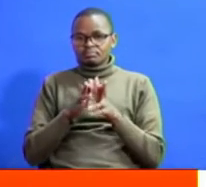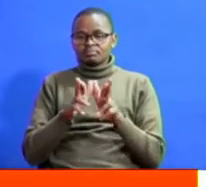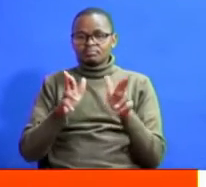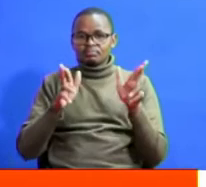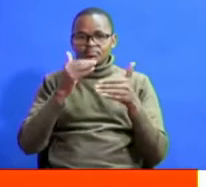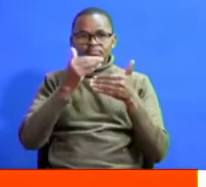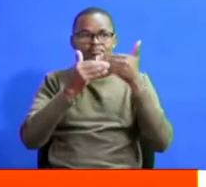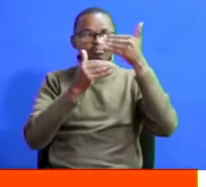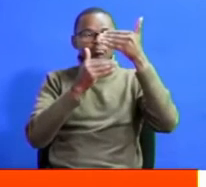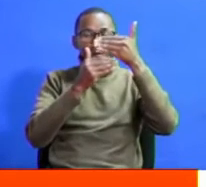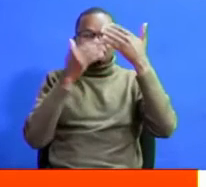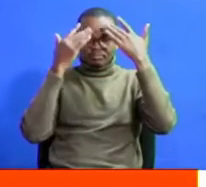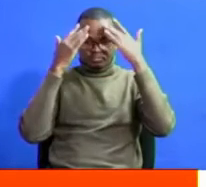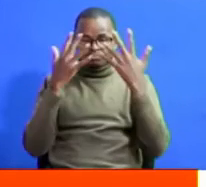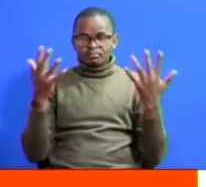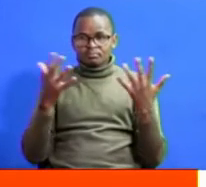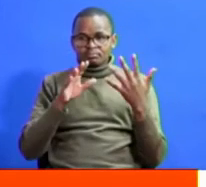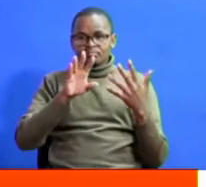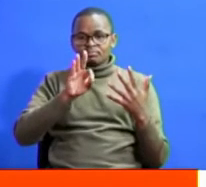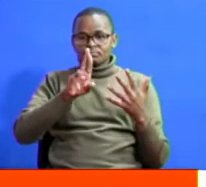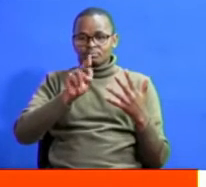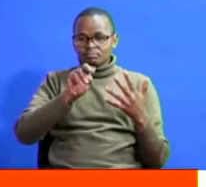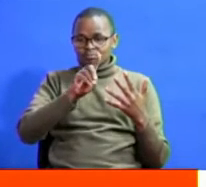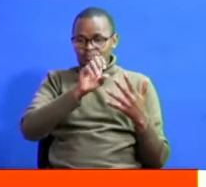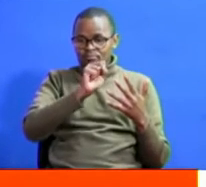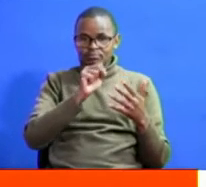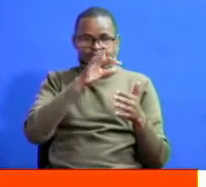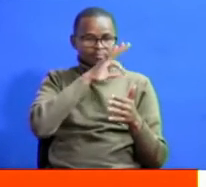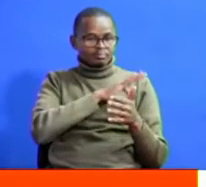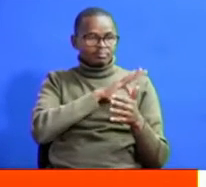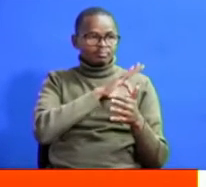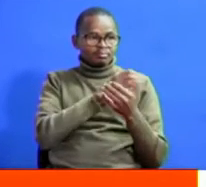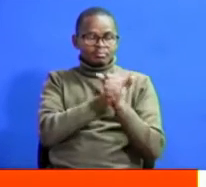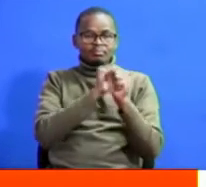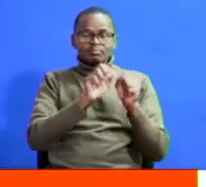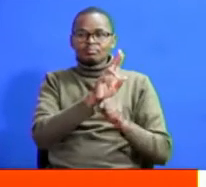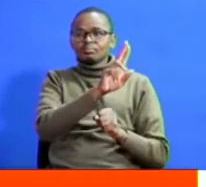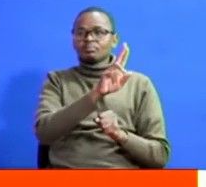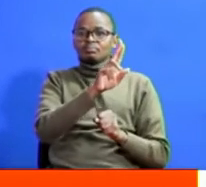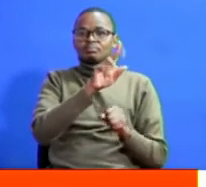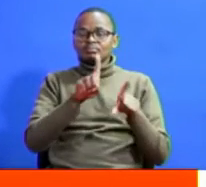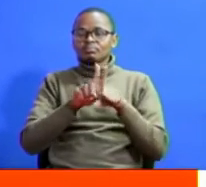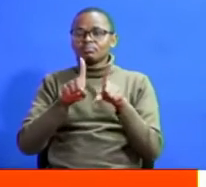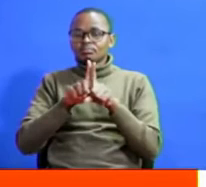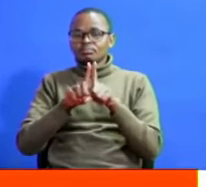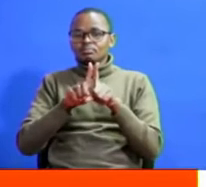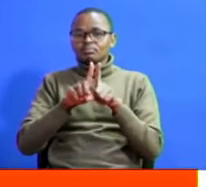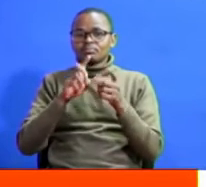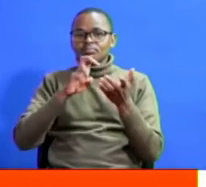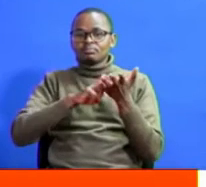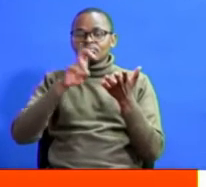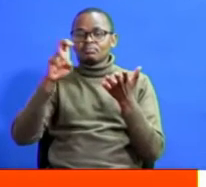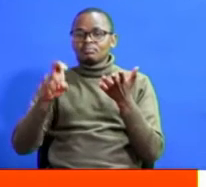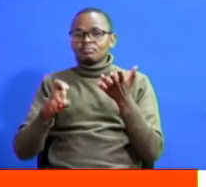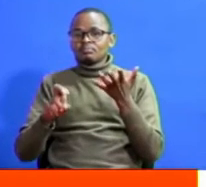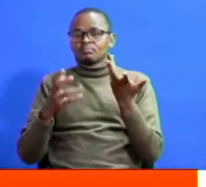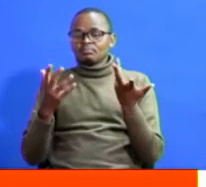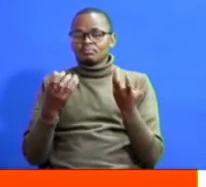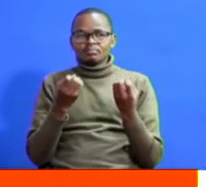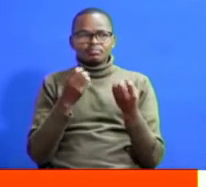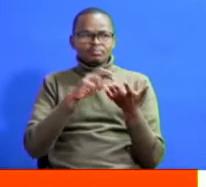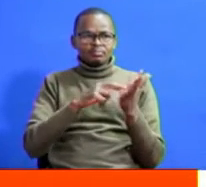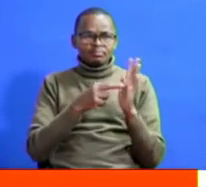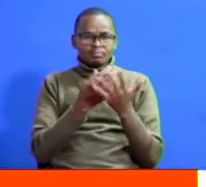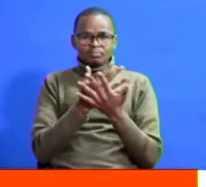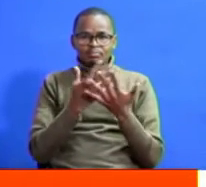be constructed, I don't know where, funds were diverted, of course, to benefit President Uhuru Kenyatta as he's retiring. So, meaning these are